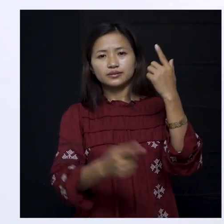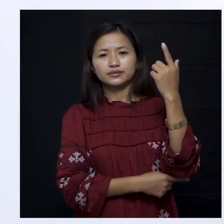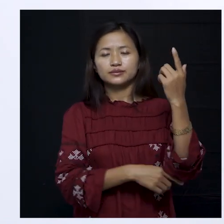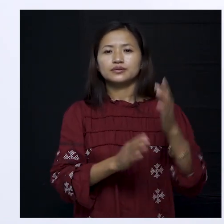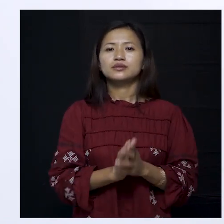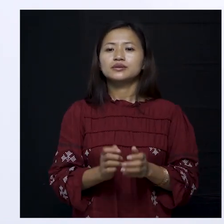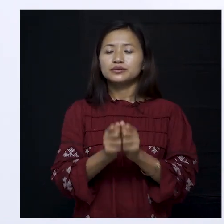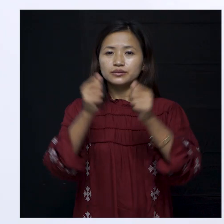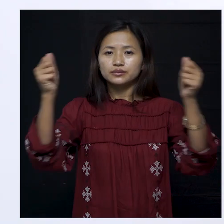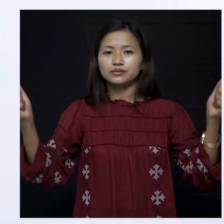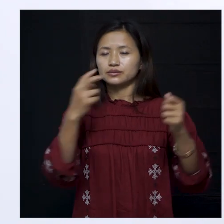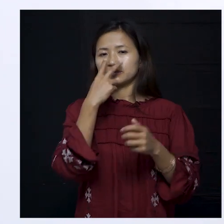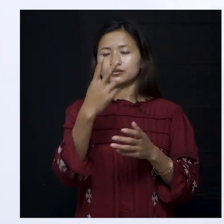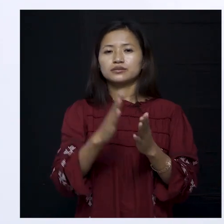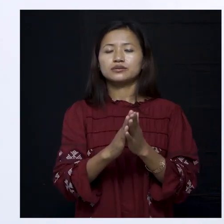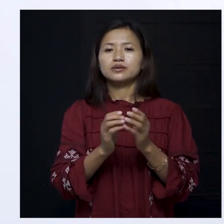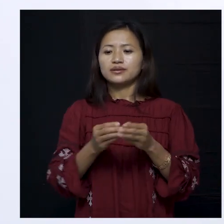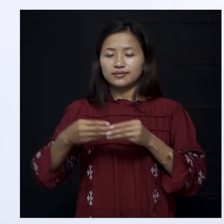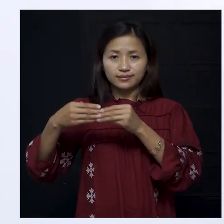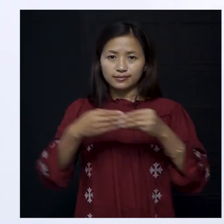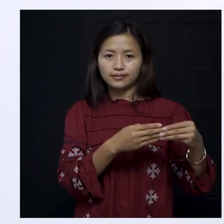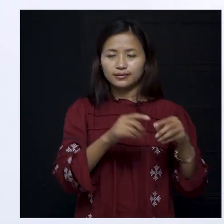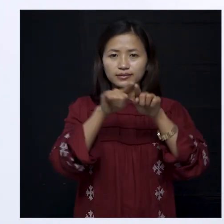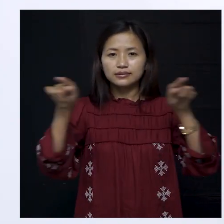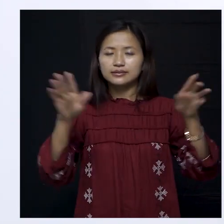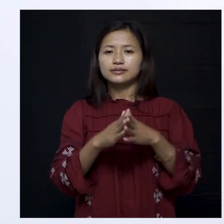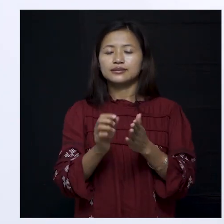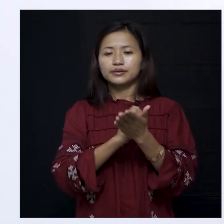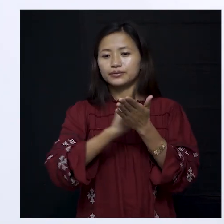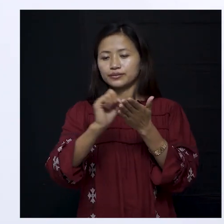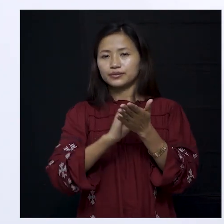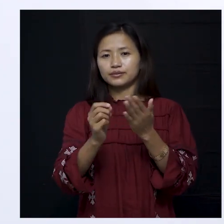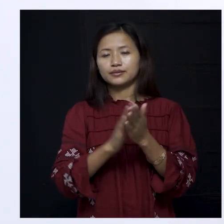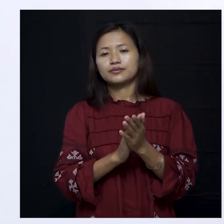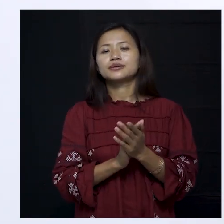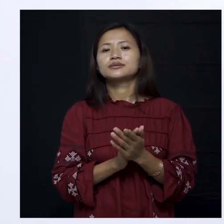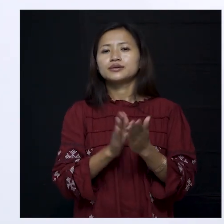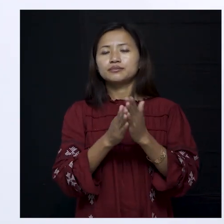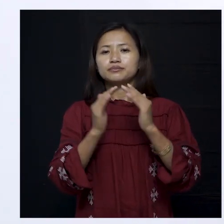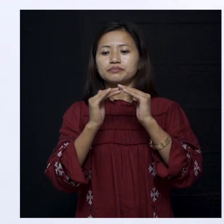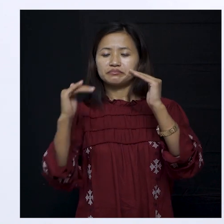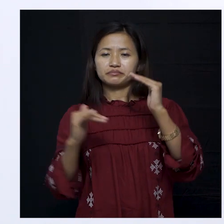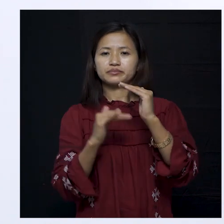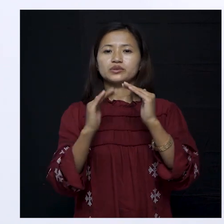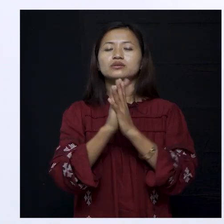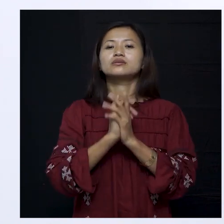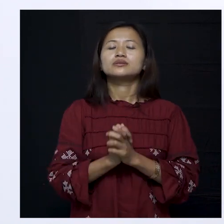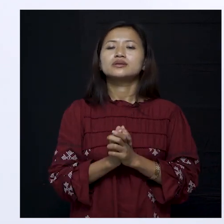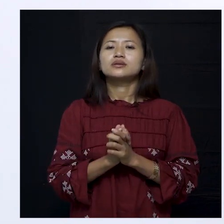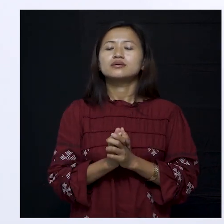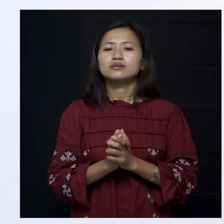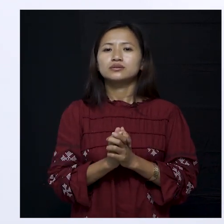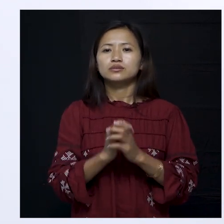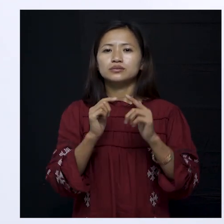newspaper, you will see that the byline is written right below the topic, okay? I made a little bit of confusion